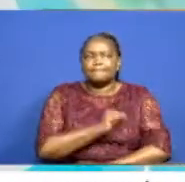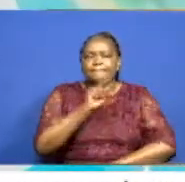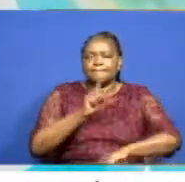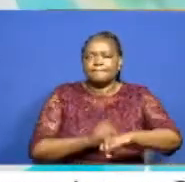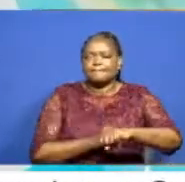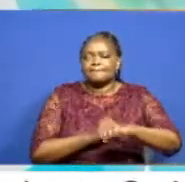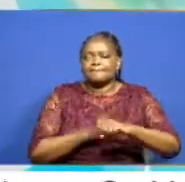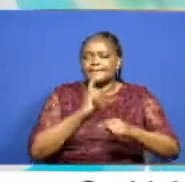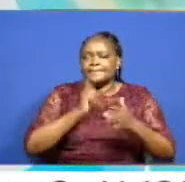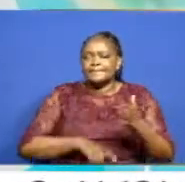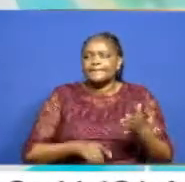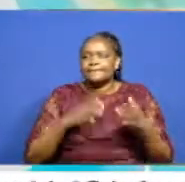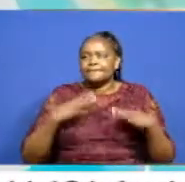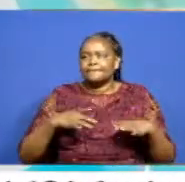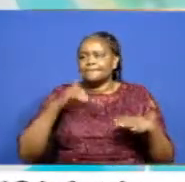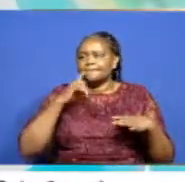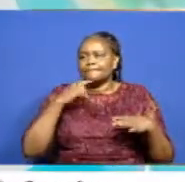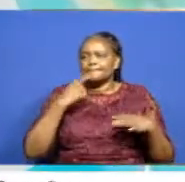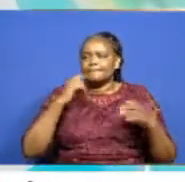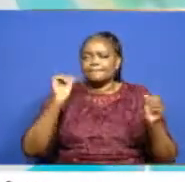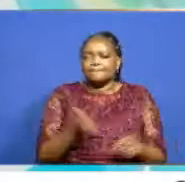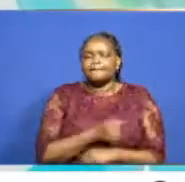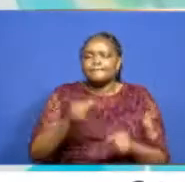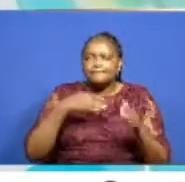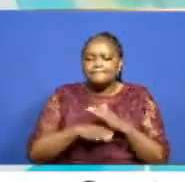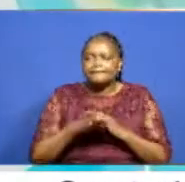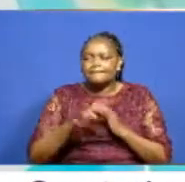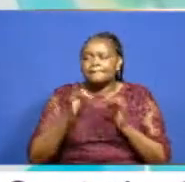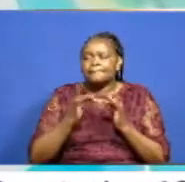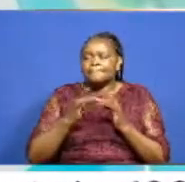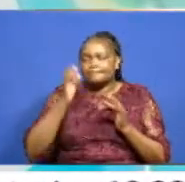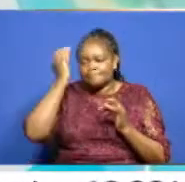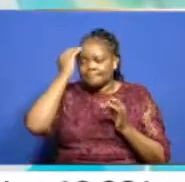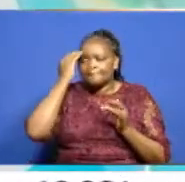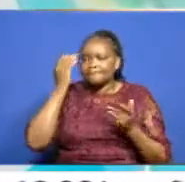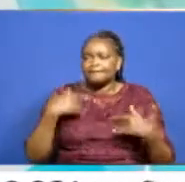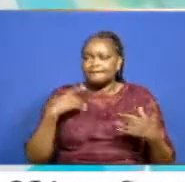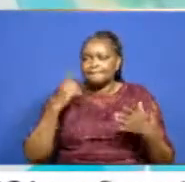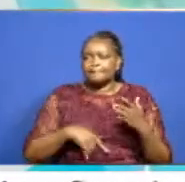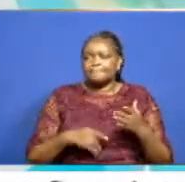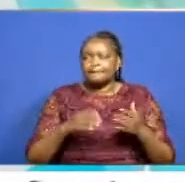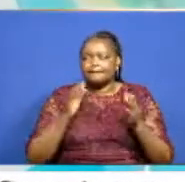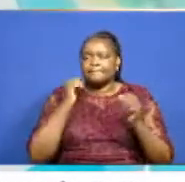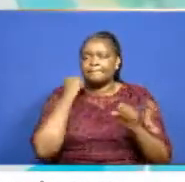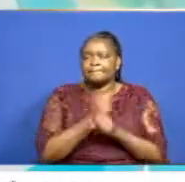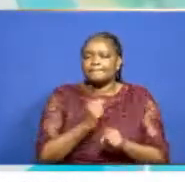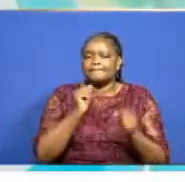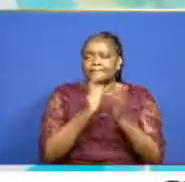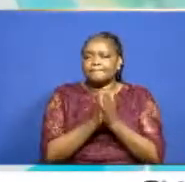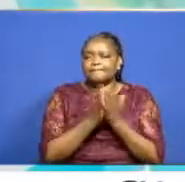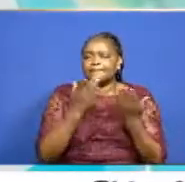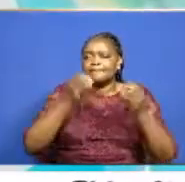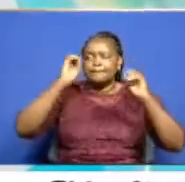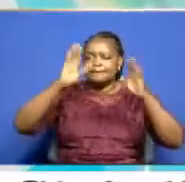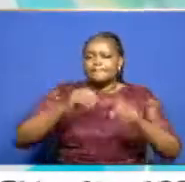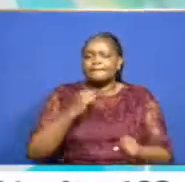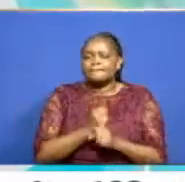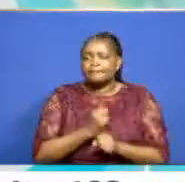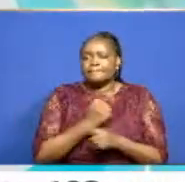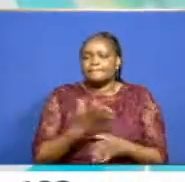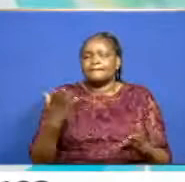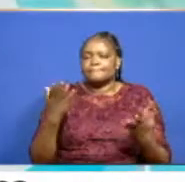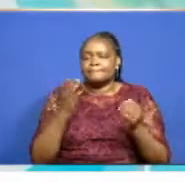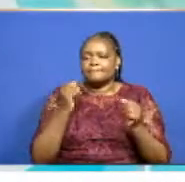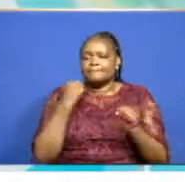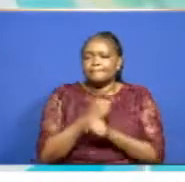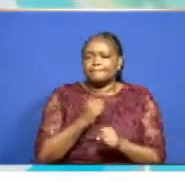are saying those who cannot be able to access online learning, we are developing what we are calling workbooks, where teachers work on something through the